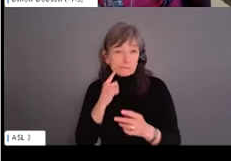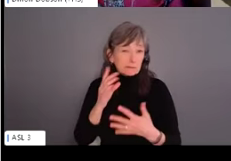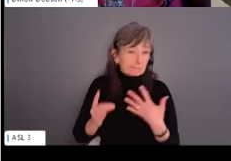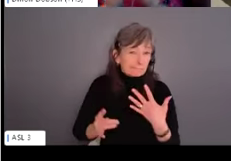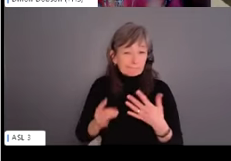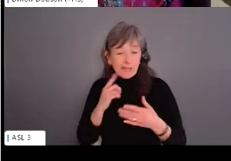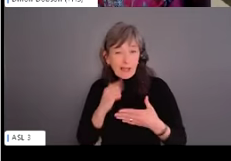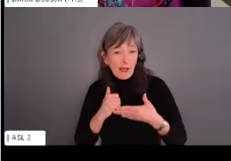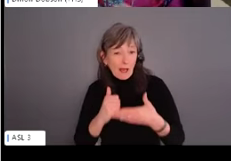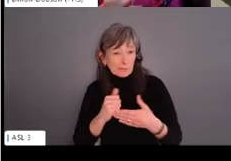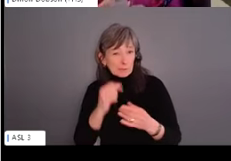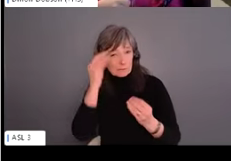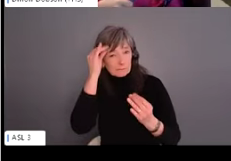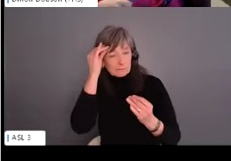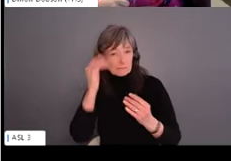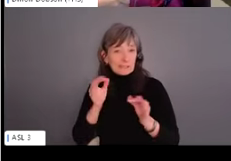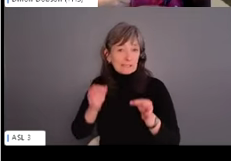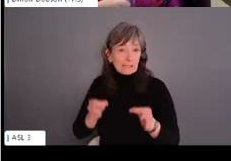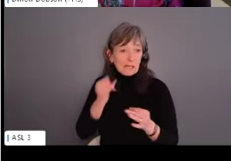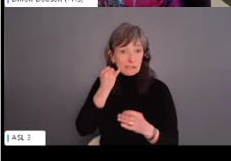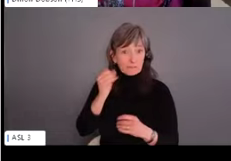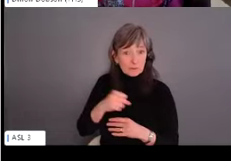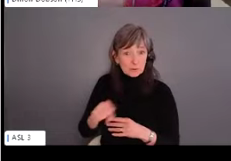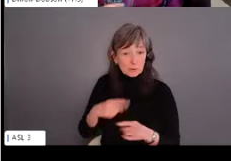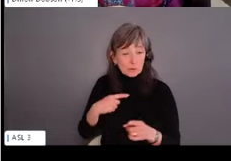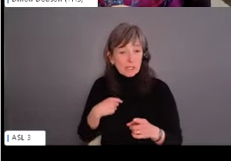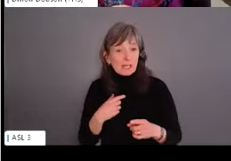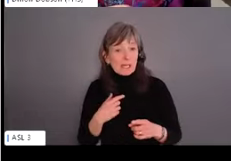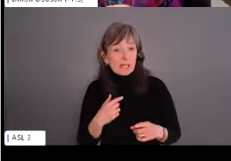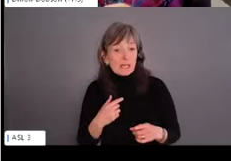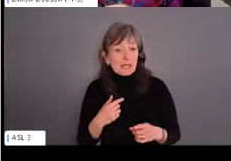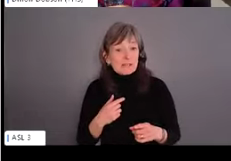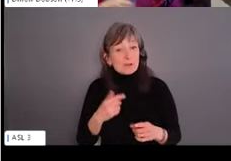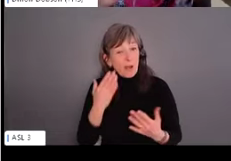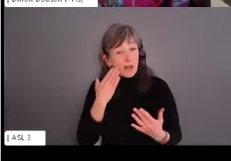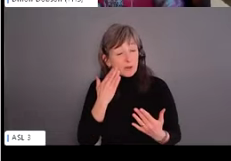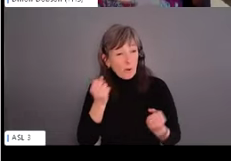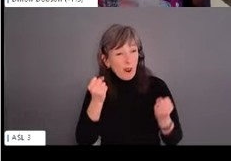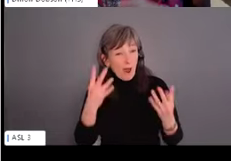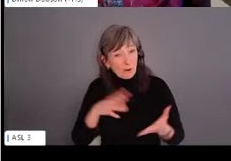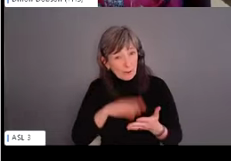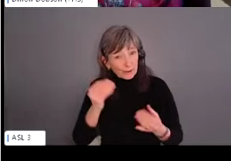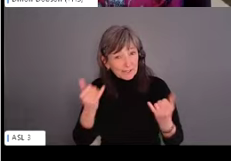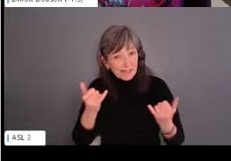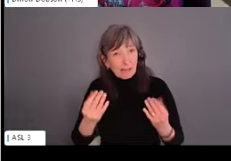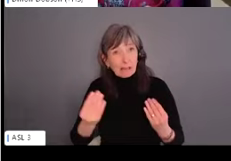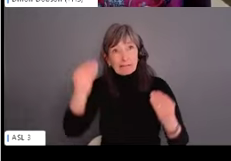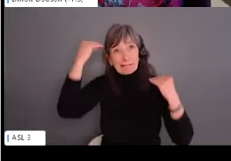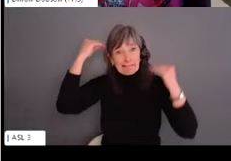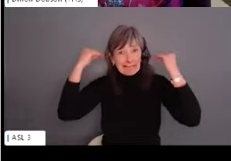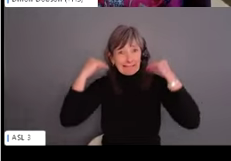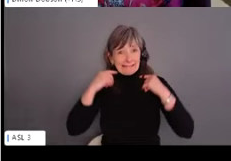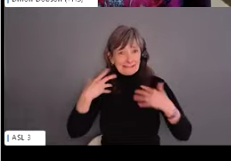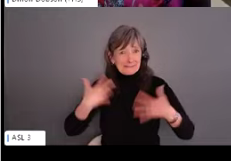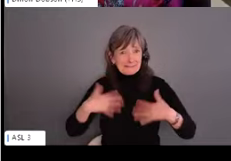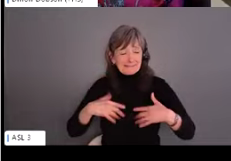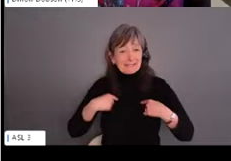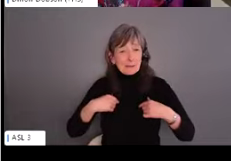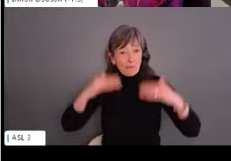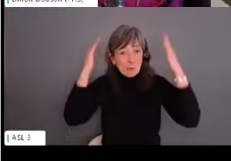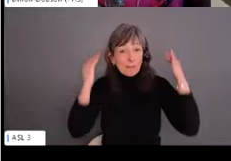rest of today to just decompensate, to ingest everything that you've learned today, but maybe tomorrow if you're back at it working with